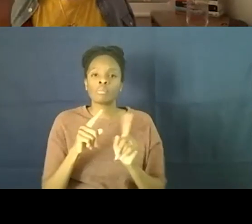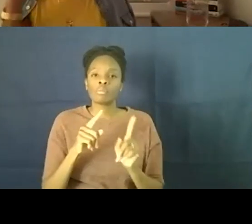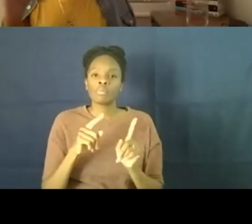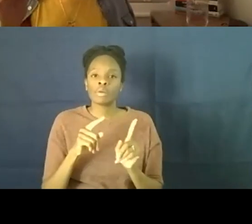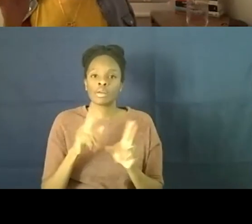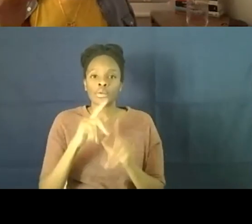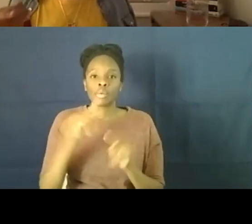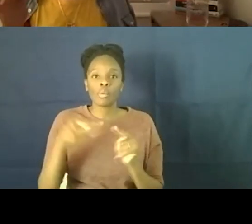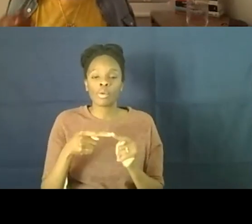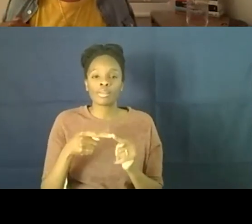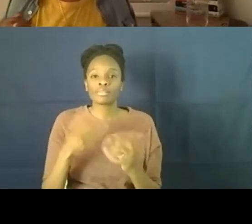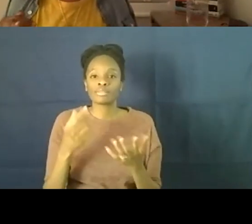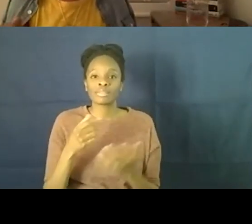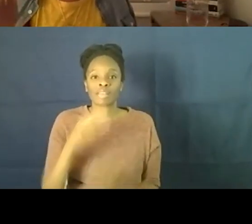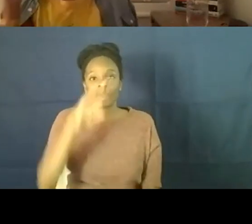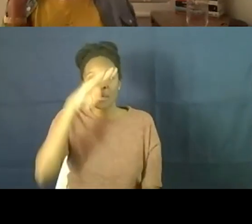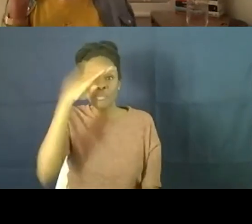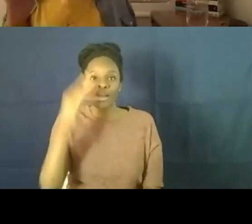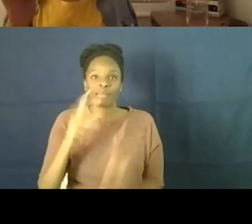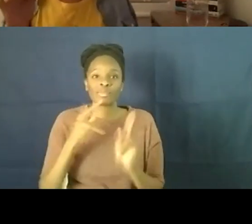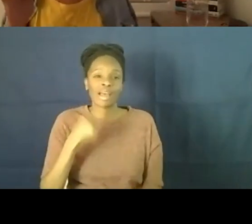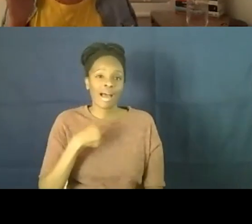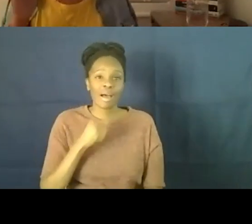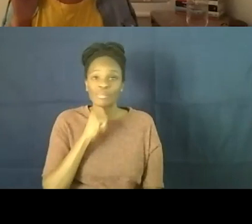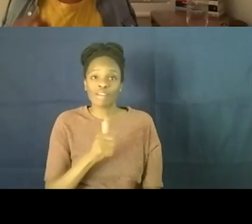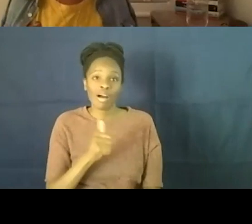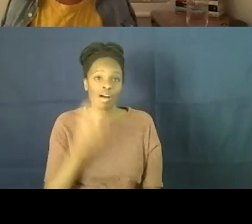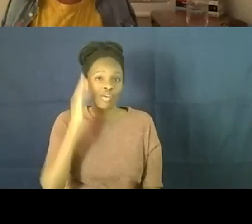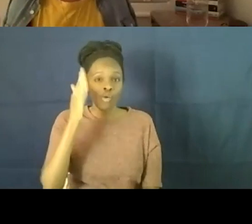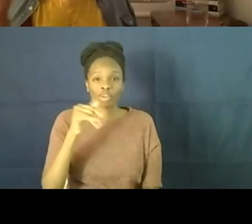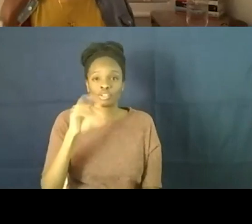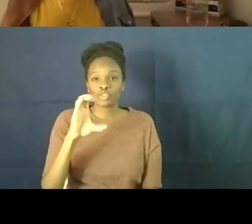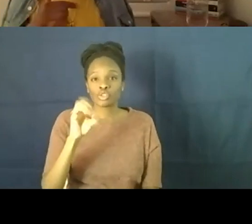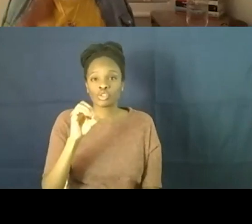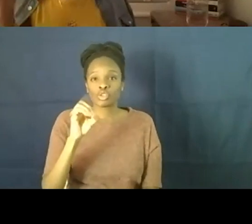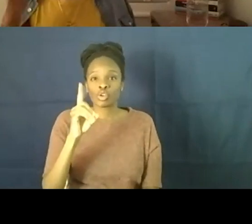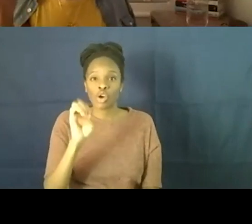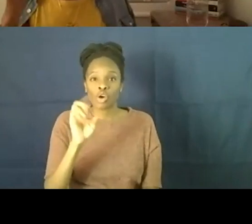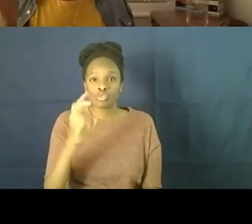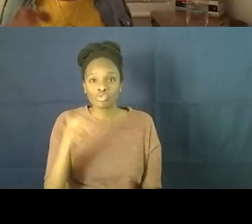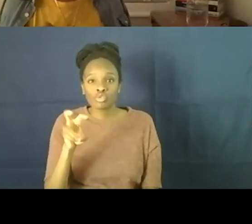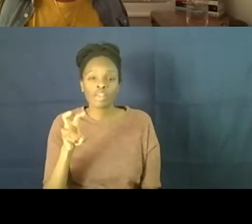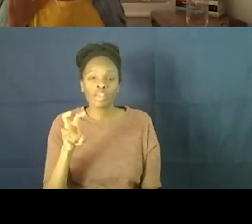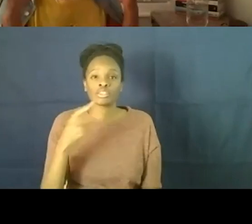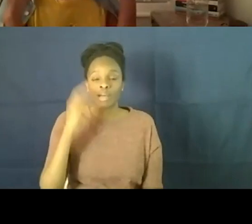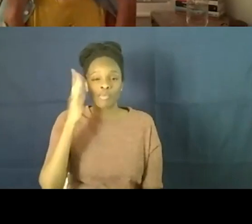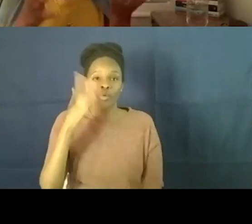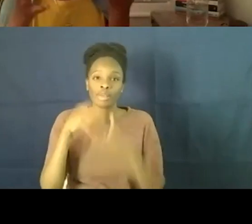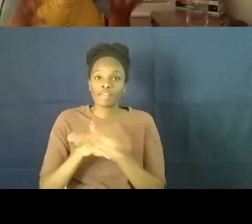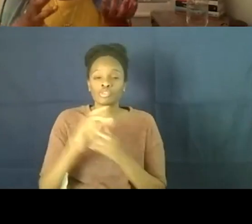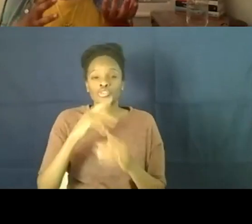are like, I'm no longer code switching, I'm not fuck respectability politics, and I'm going to be aggressively myself,